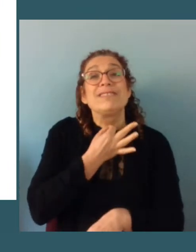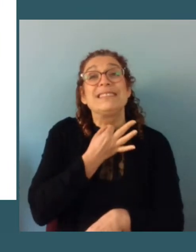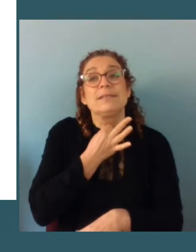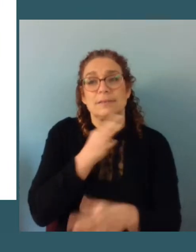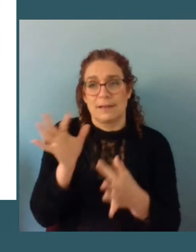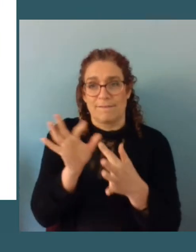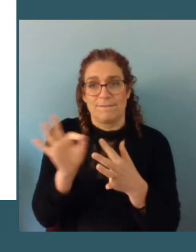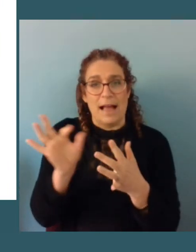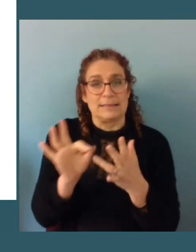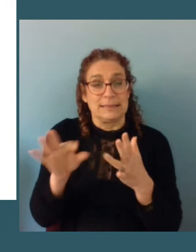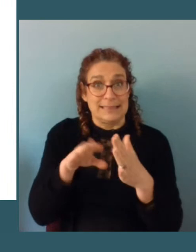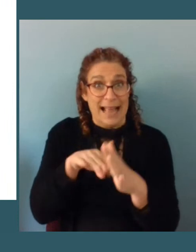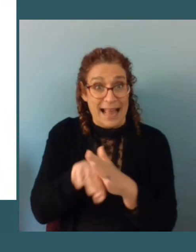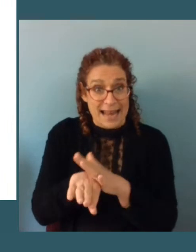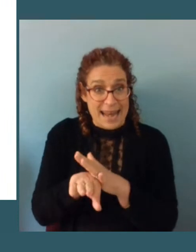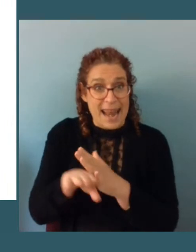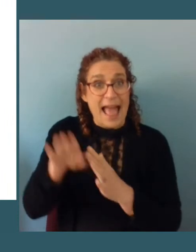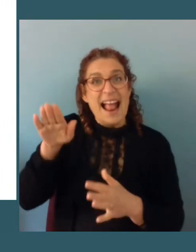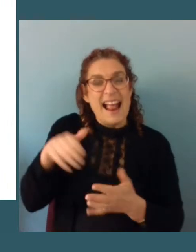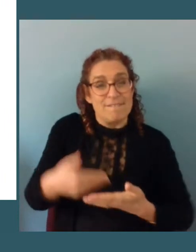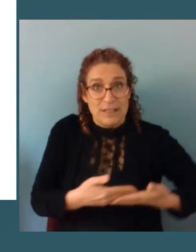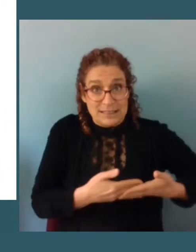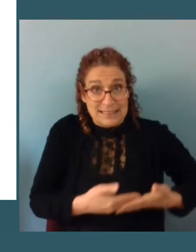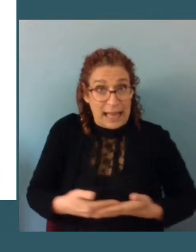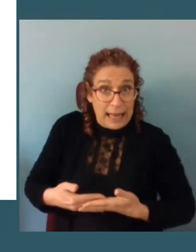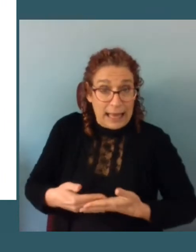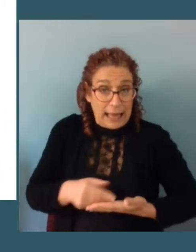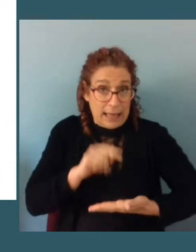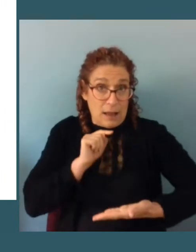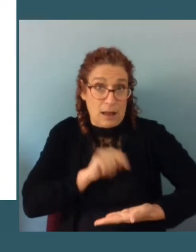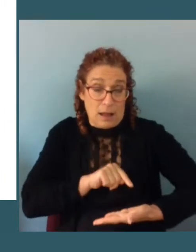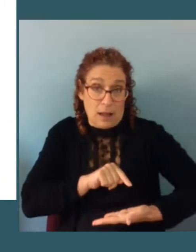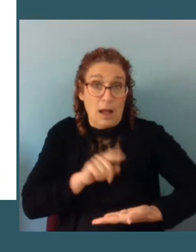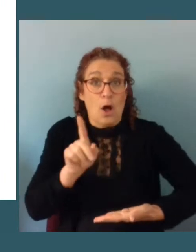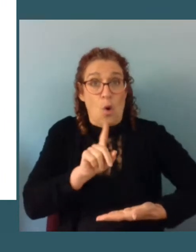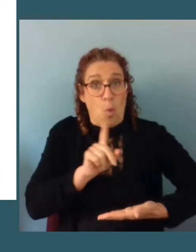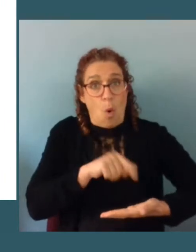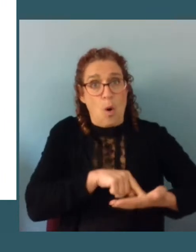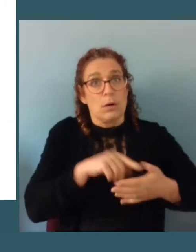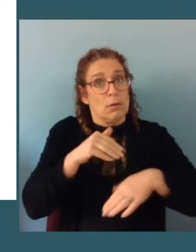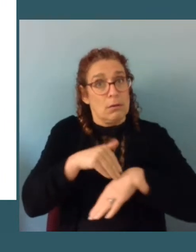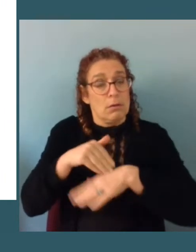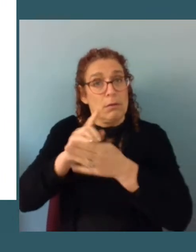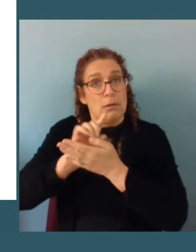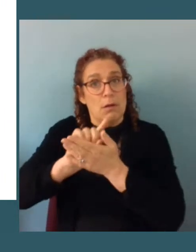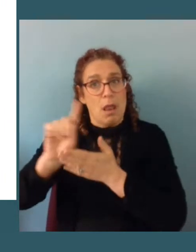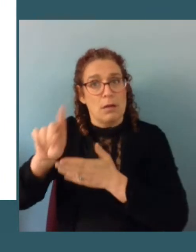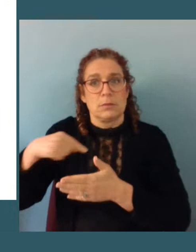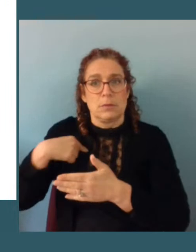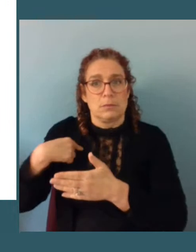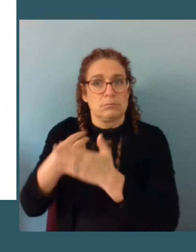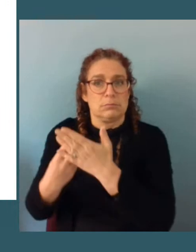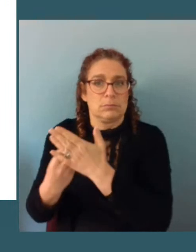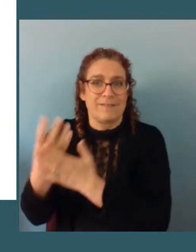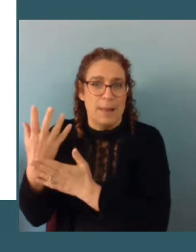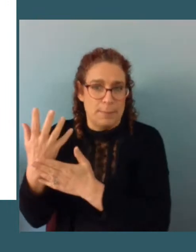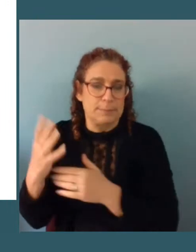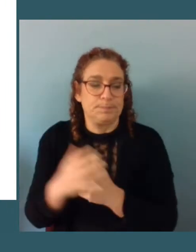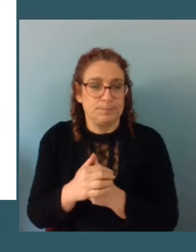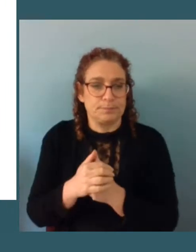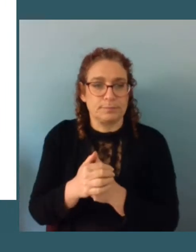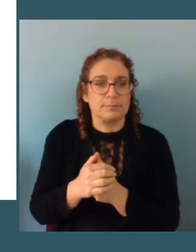in infancy, which may have an impact on development of allergy. And on an epidemiological